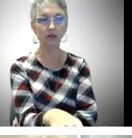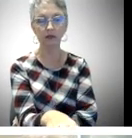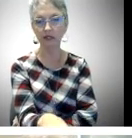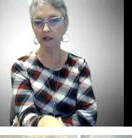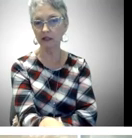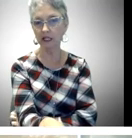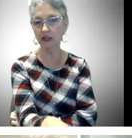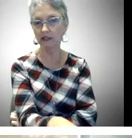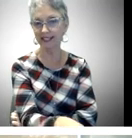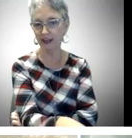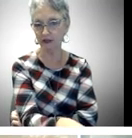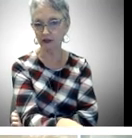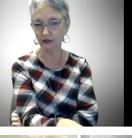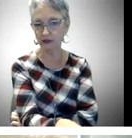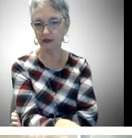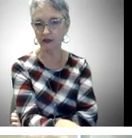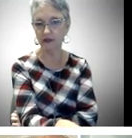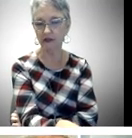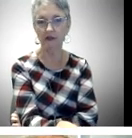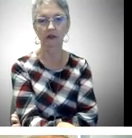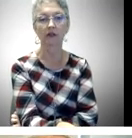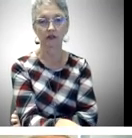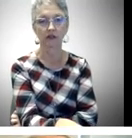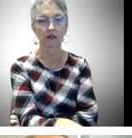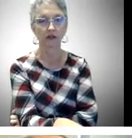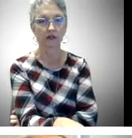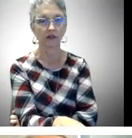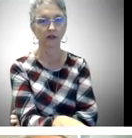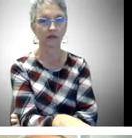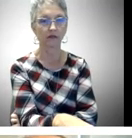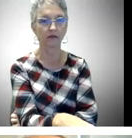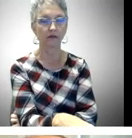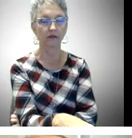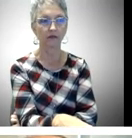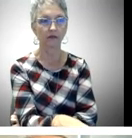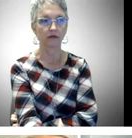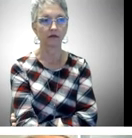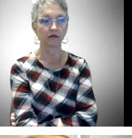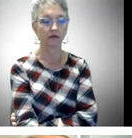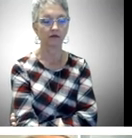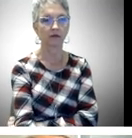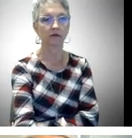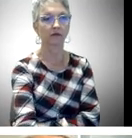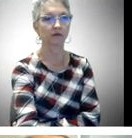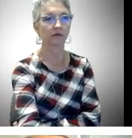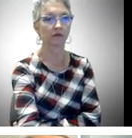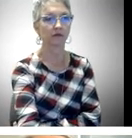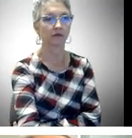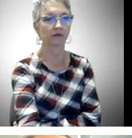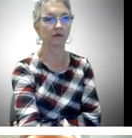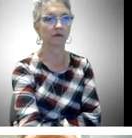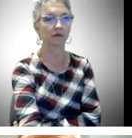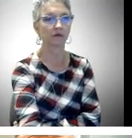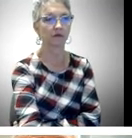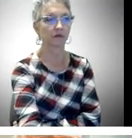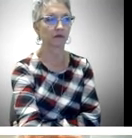guardianship should be eliminated altogether? No. And it's sort of interesting that, and I'm not, we